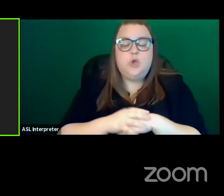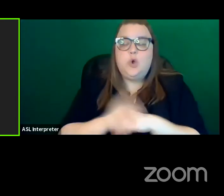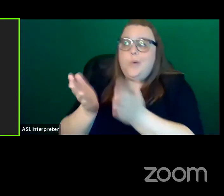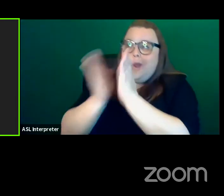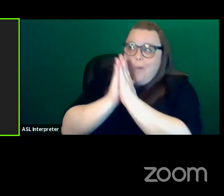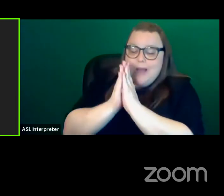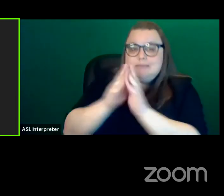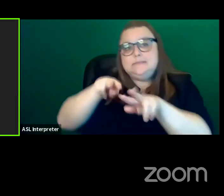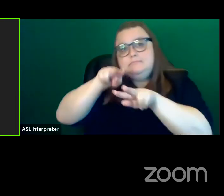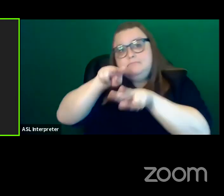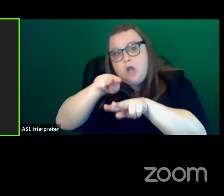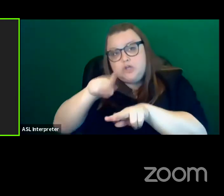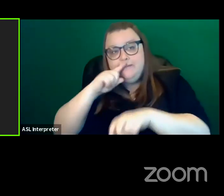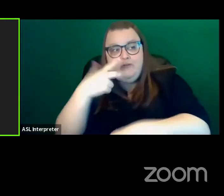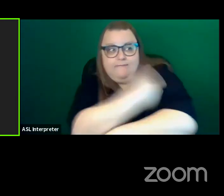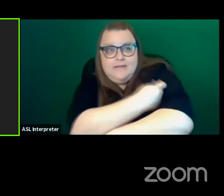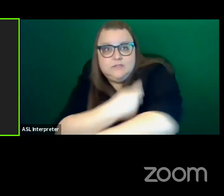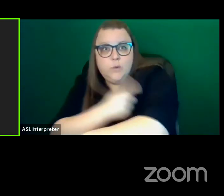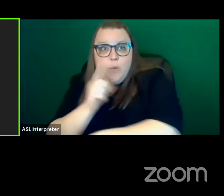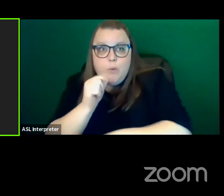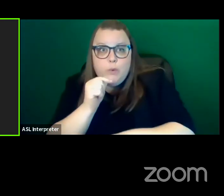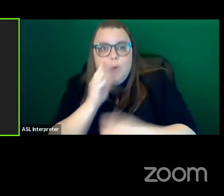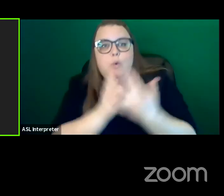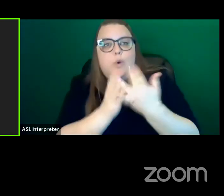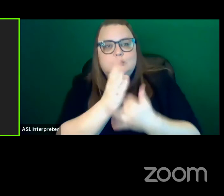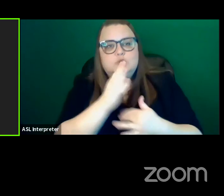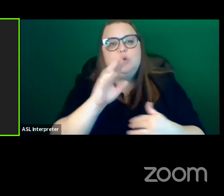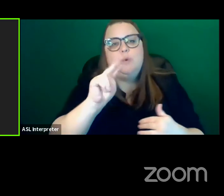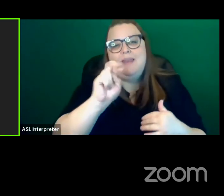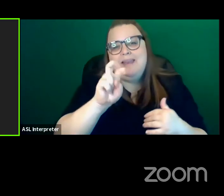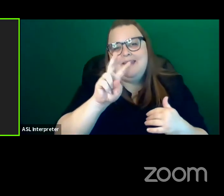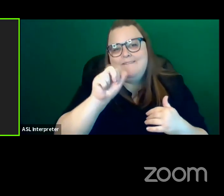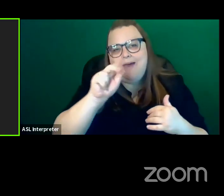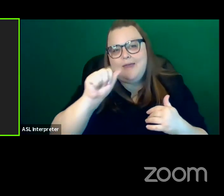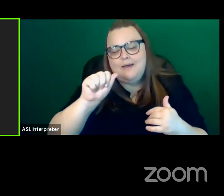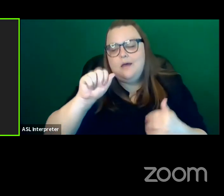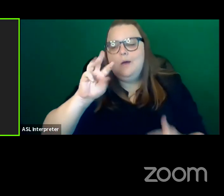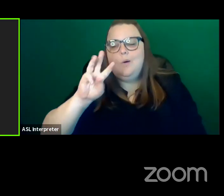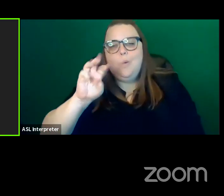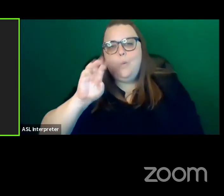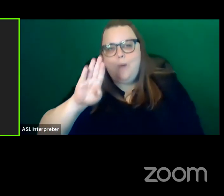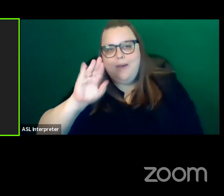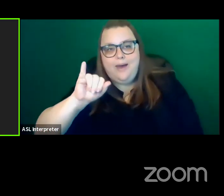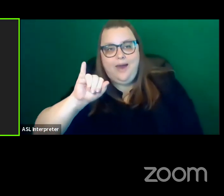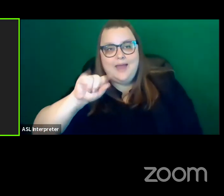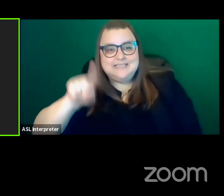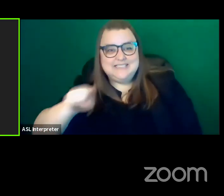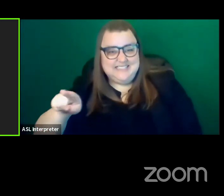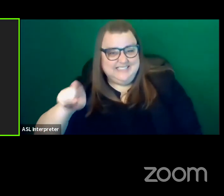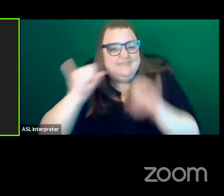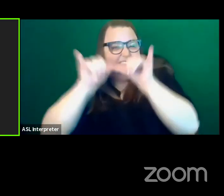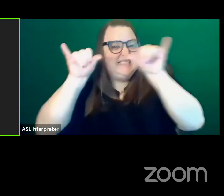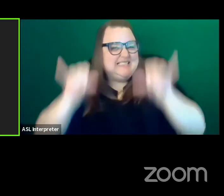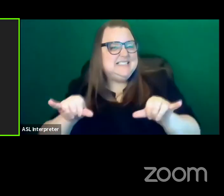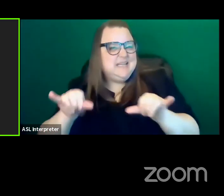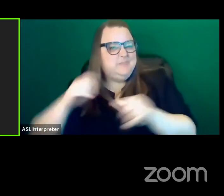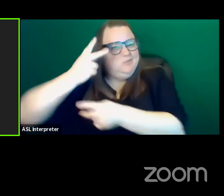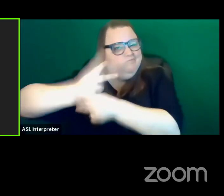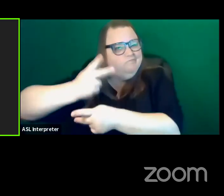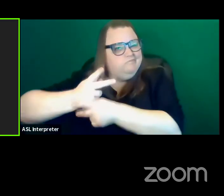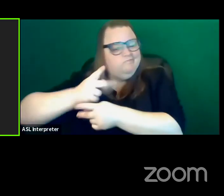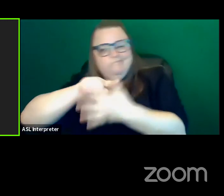run through Nevada's Immunization Information System, Nevada WebIZ. The Nevada WebIZ system is widely used by